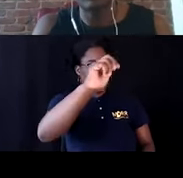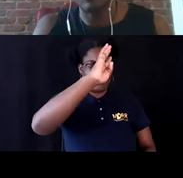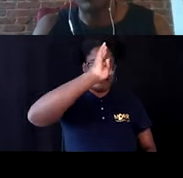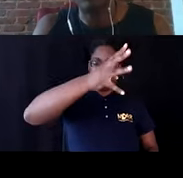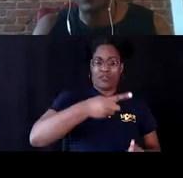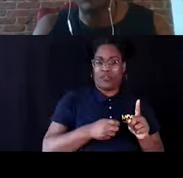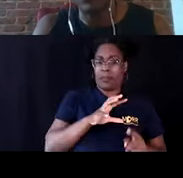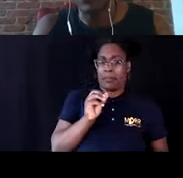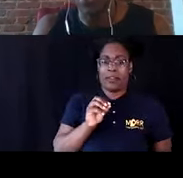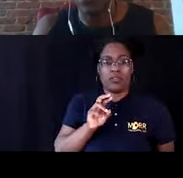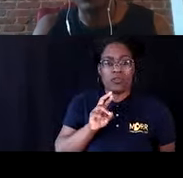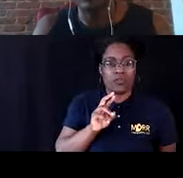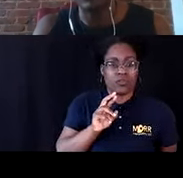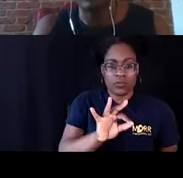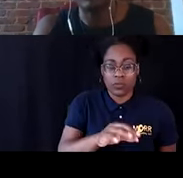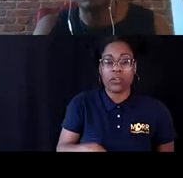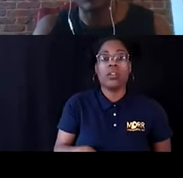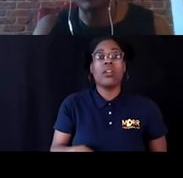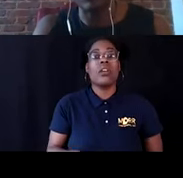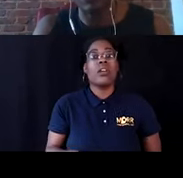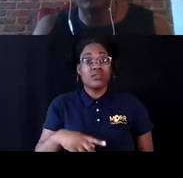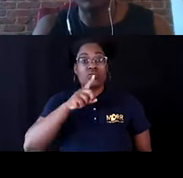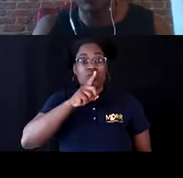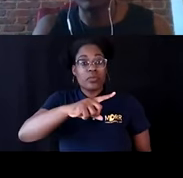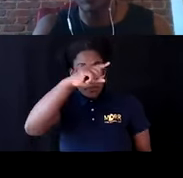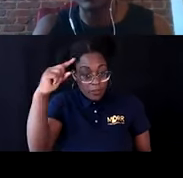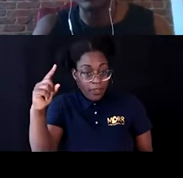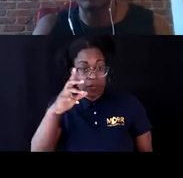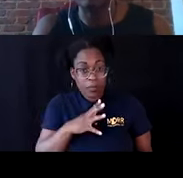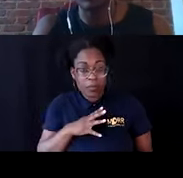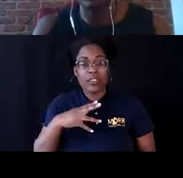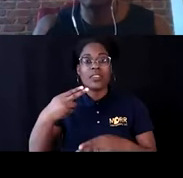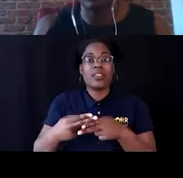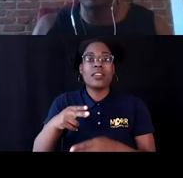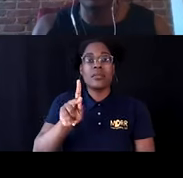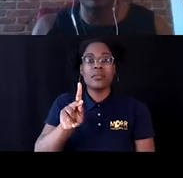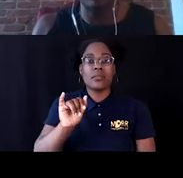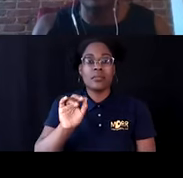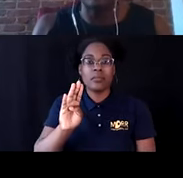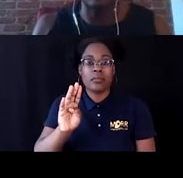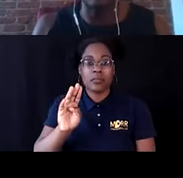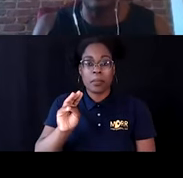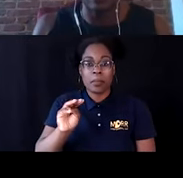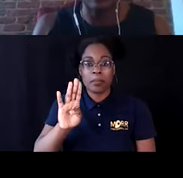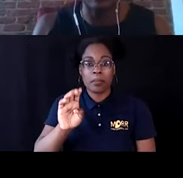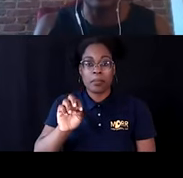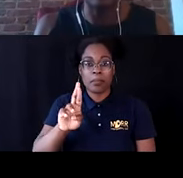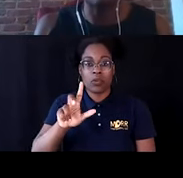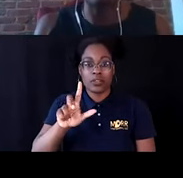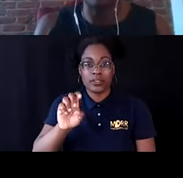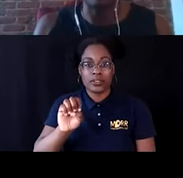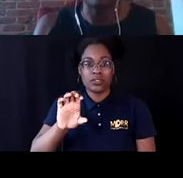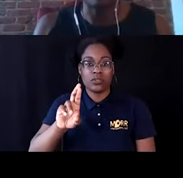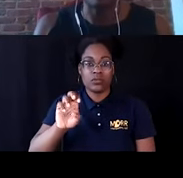It was coined by Kimberly Crenshaw, who was the co-founder of the African American Policy Forum. It was coined by her in